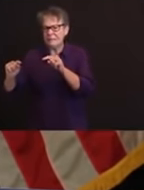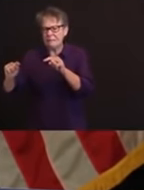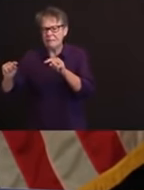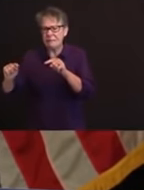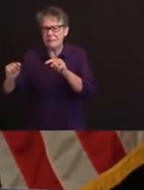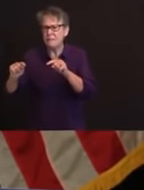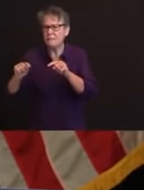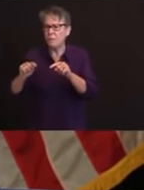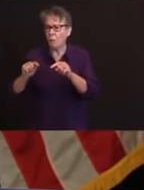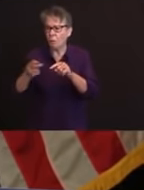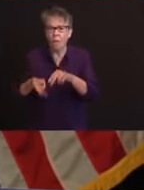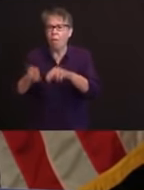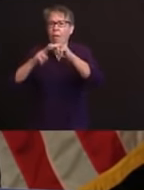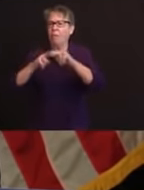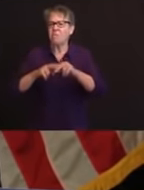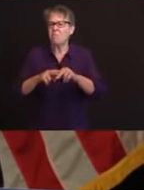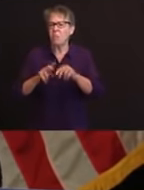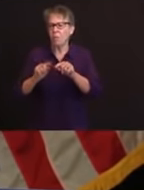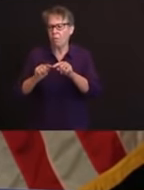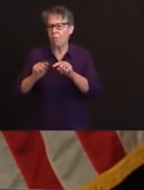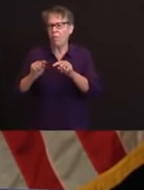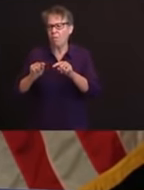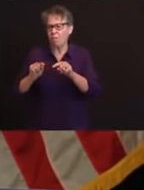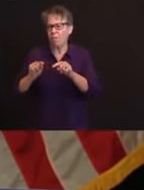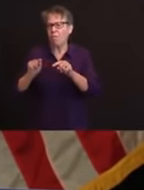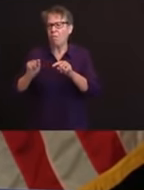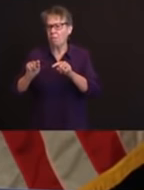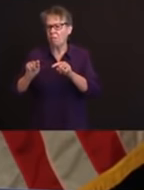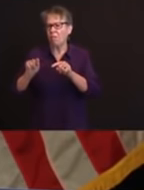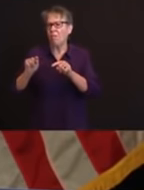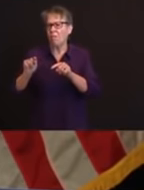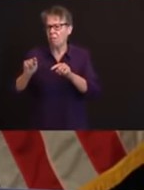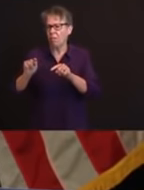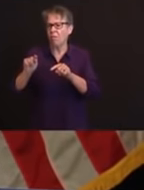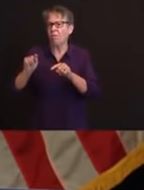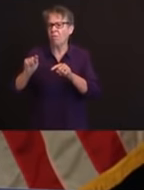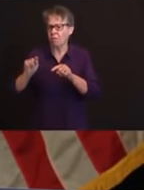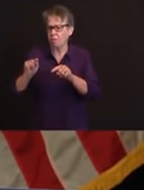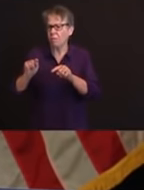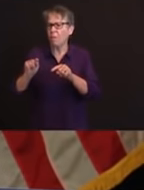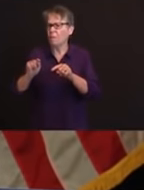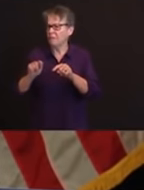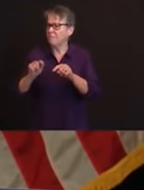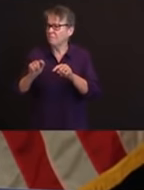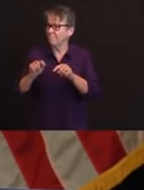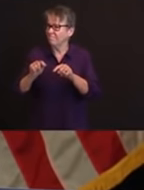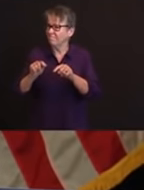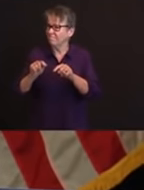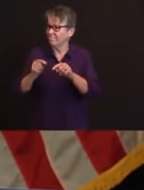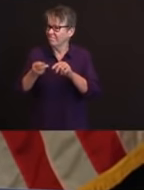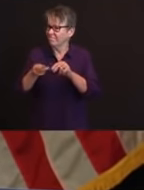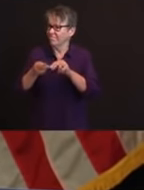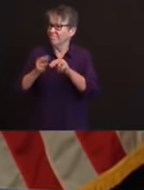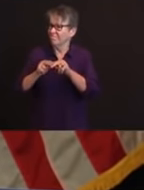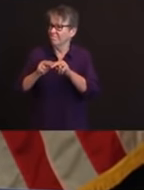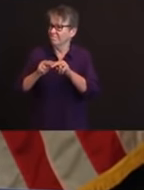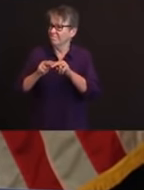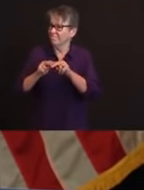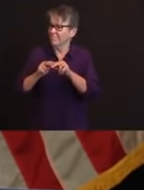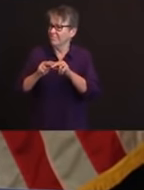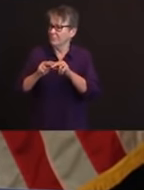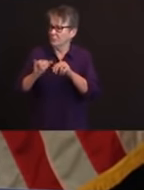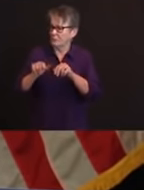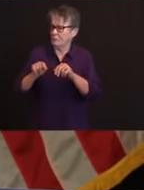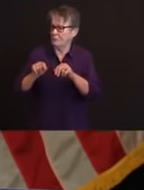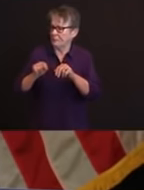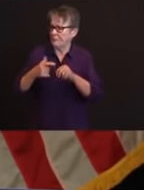rising as fast, but it is rising steadily and regularly, and that is concerning. The positivity is going up because